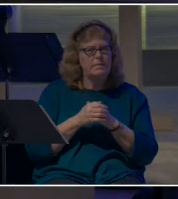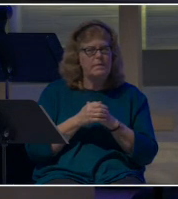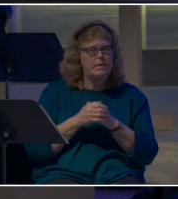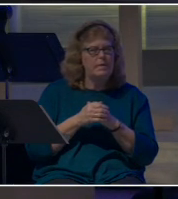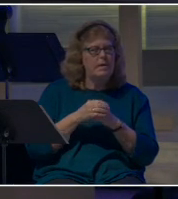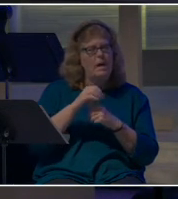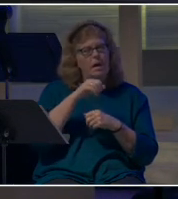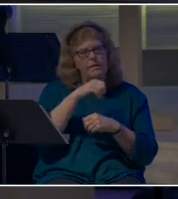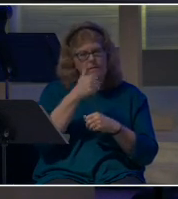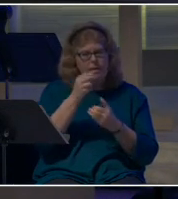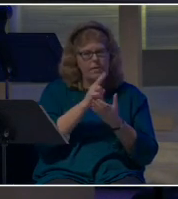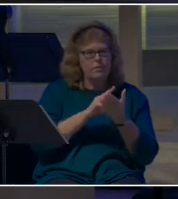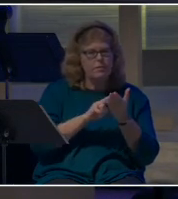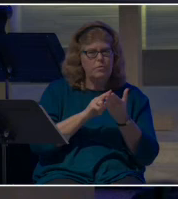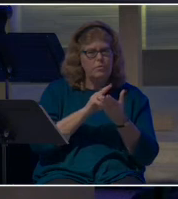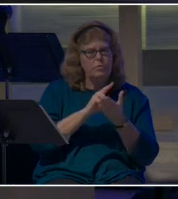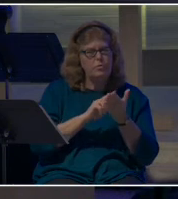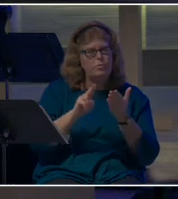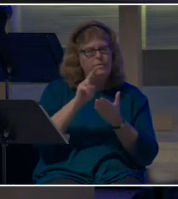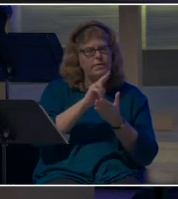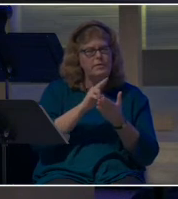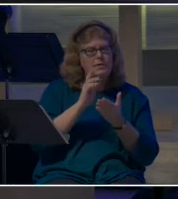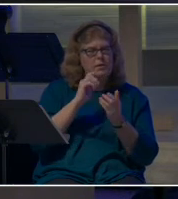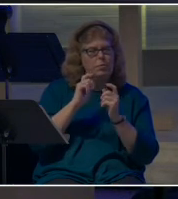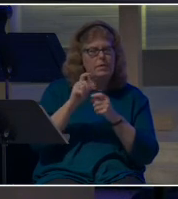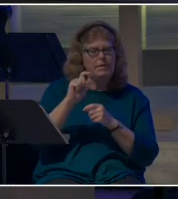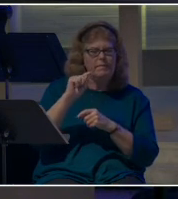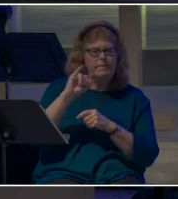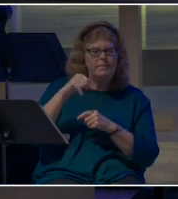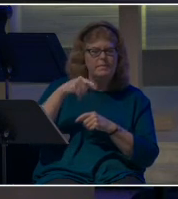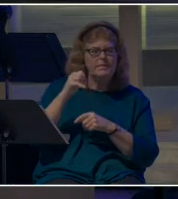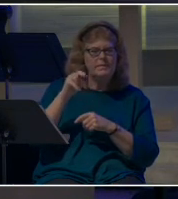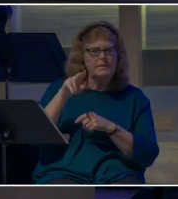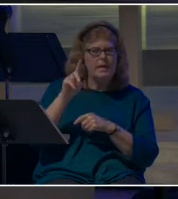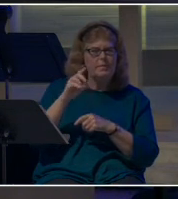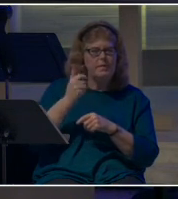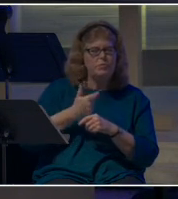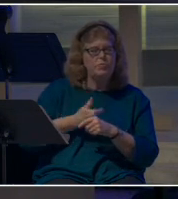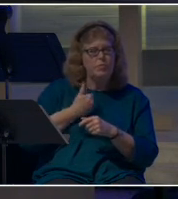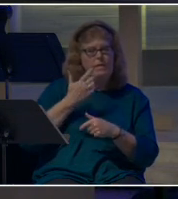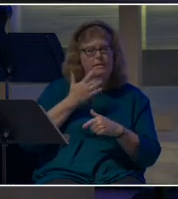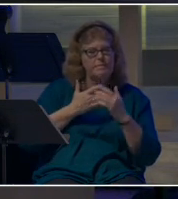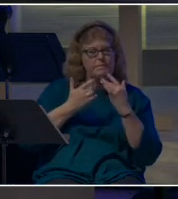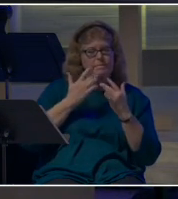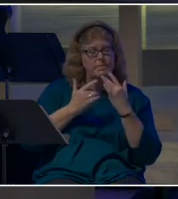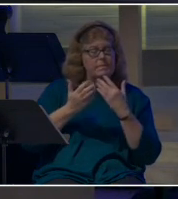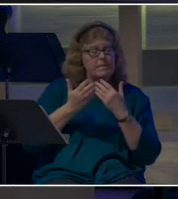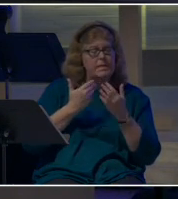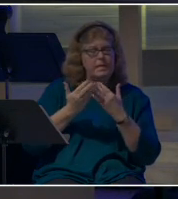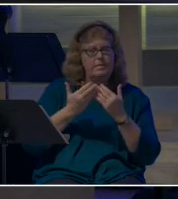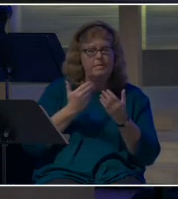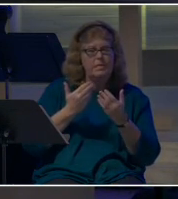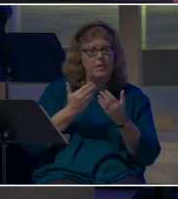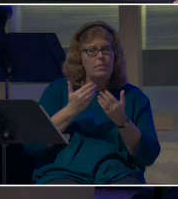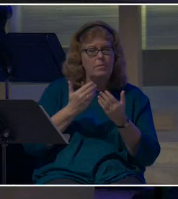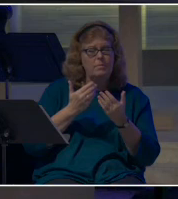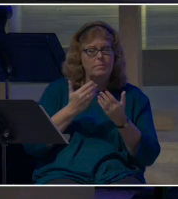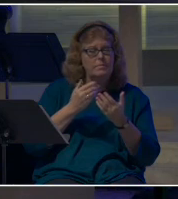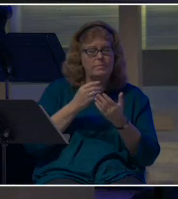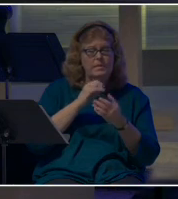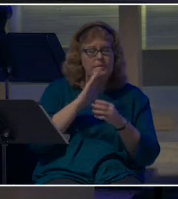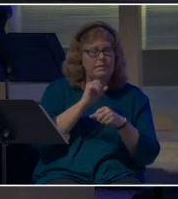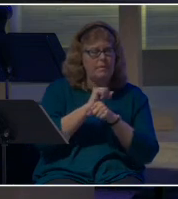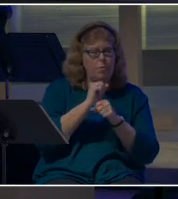Another university is going to give him a stipend to live on, even though he's not doing any work for